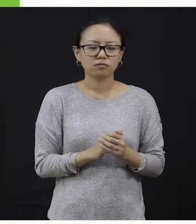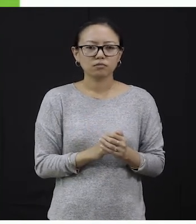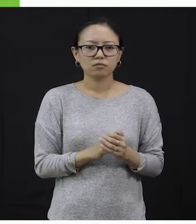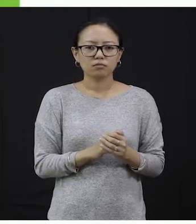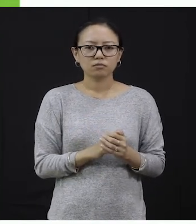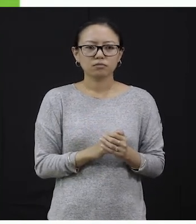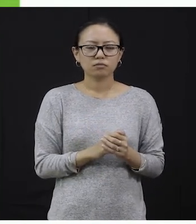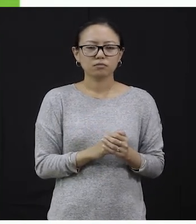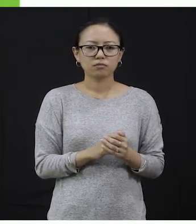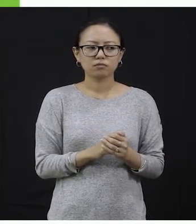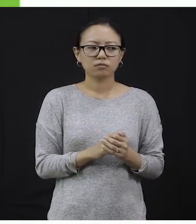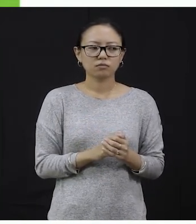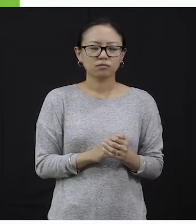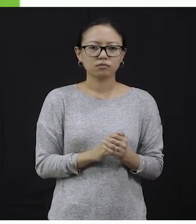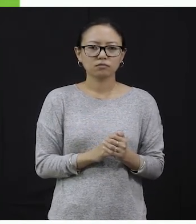symbolizes equal to.